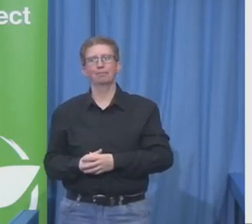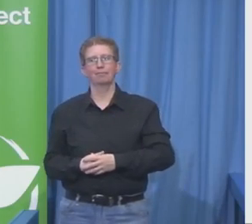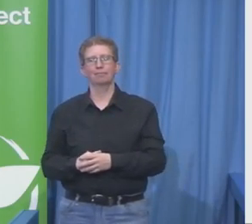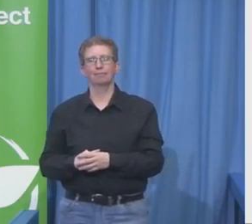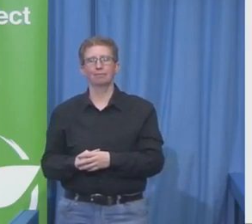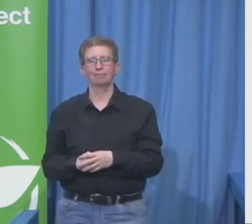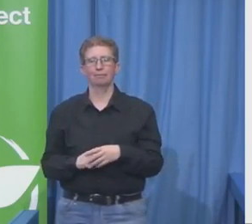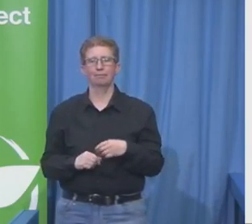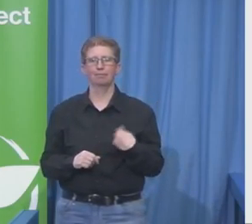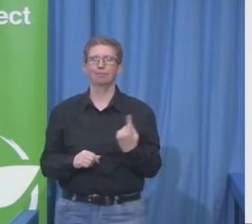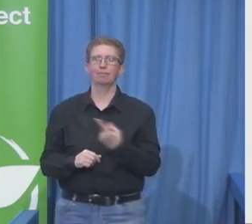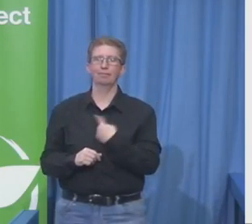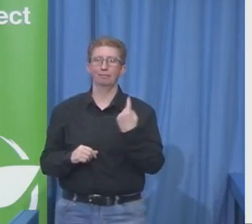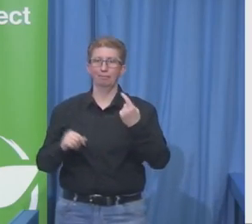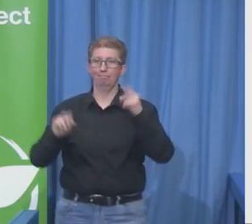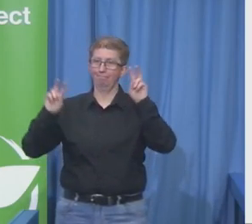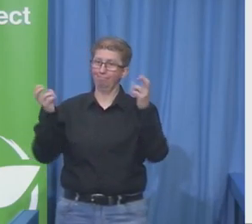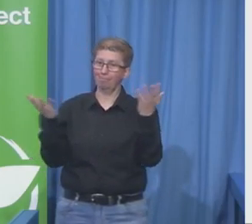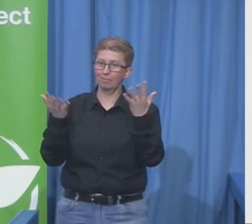on the disability.